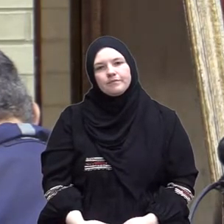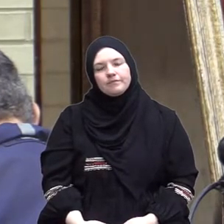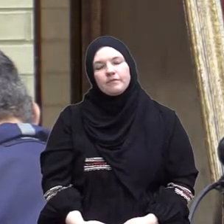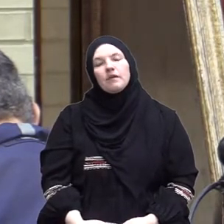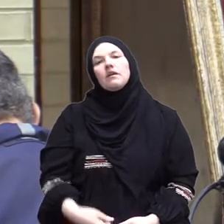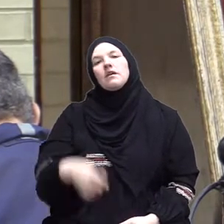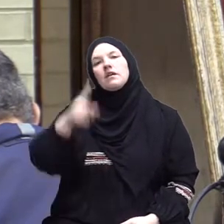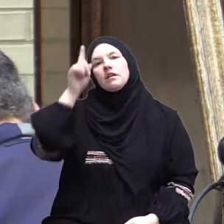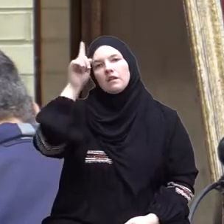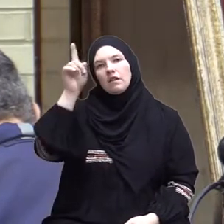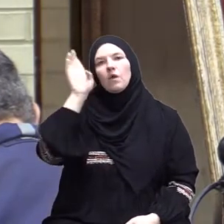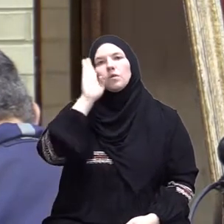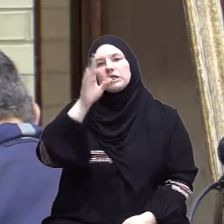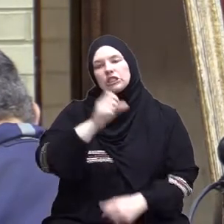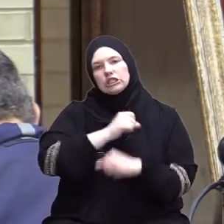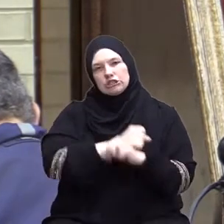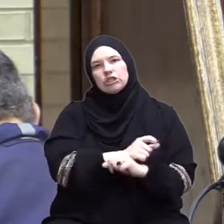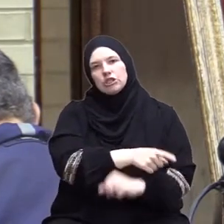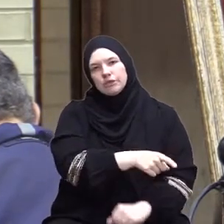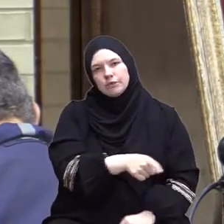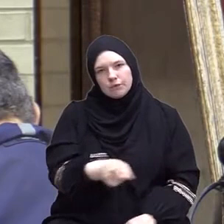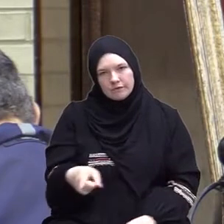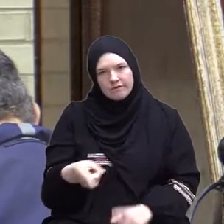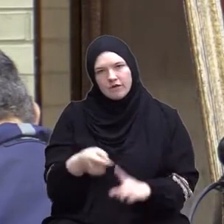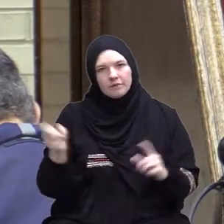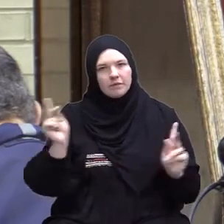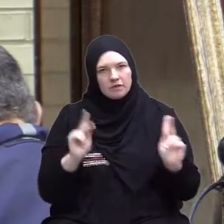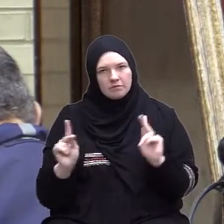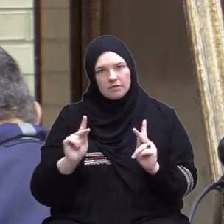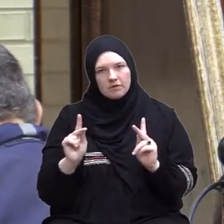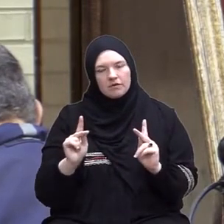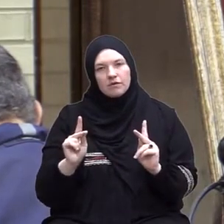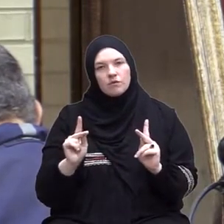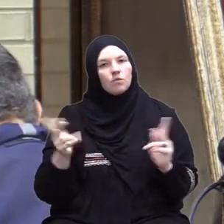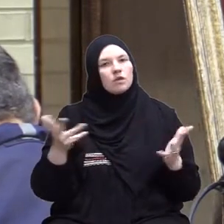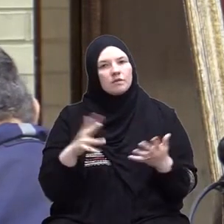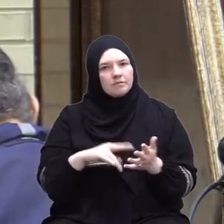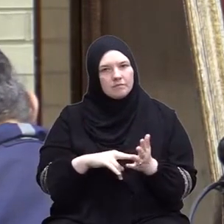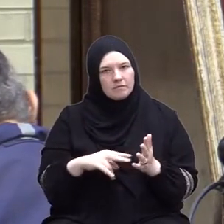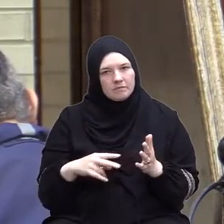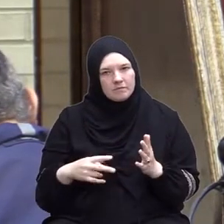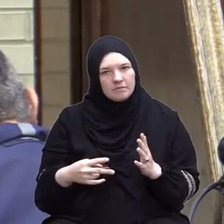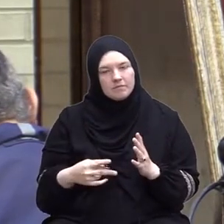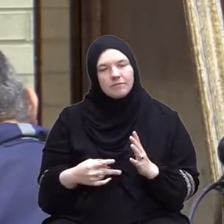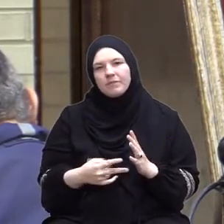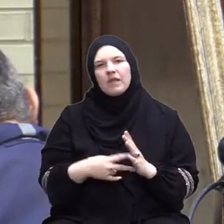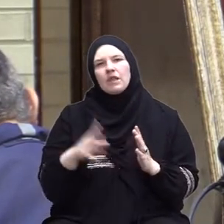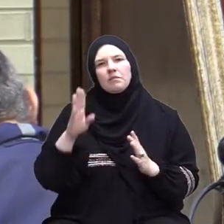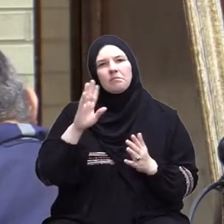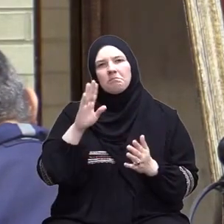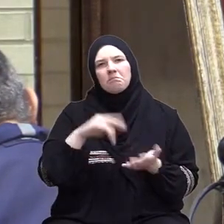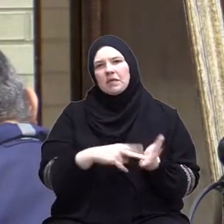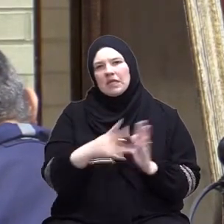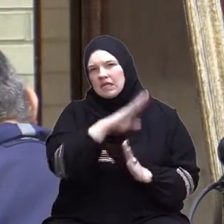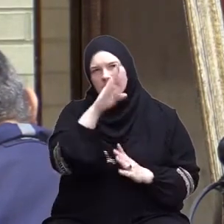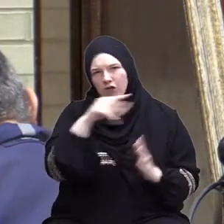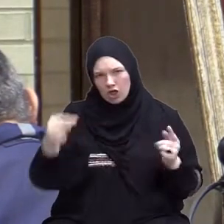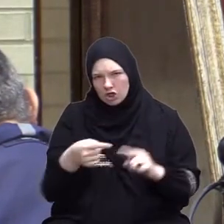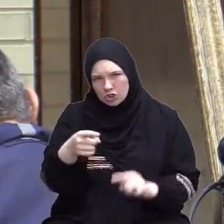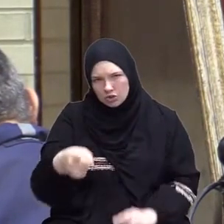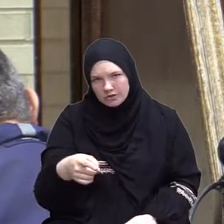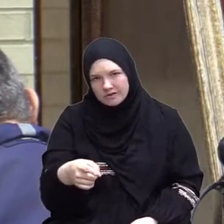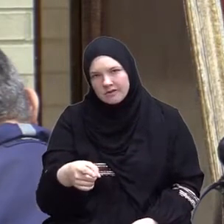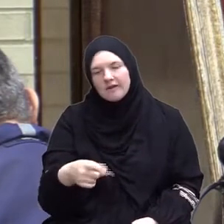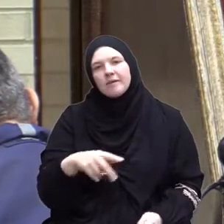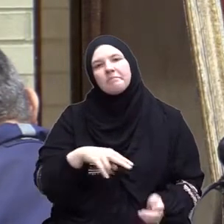Allah will secure you from people, which means, it doesn't mean that they will never hurt you. It means